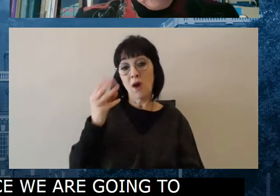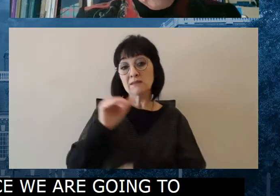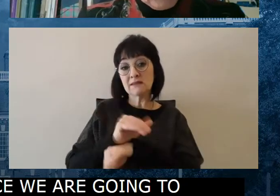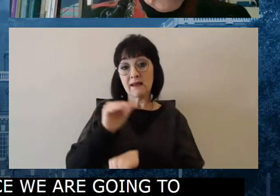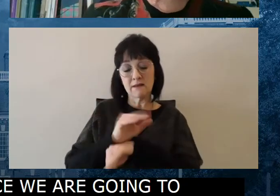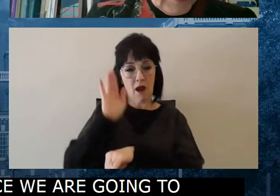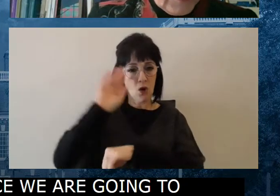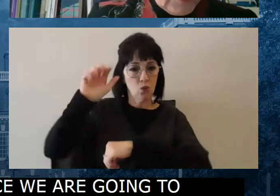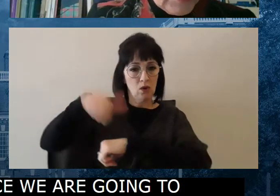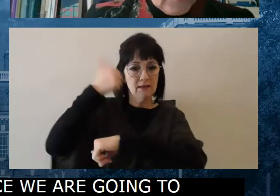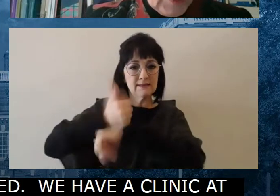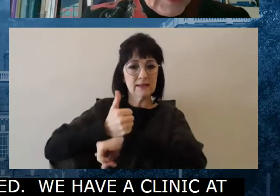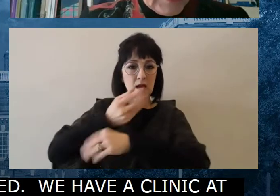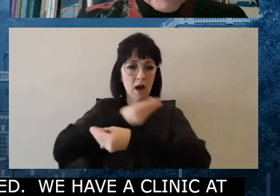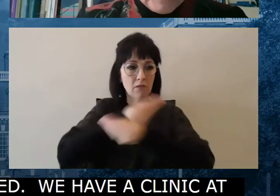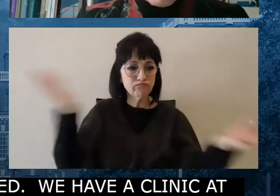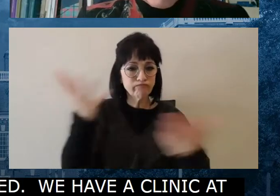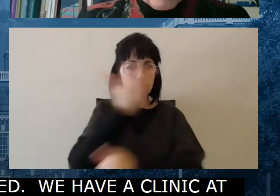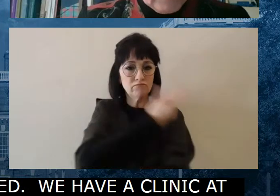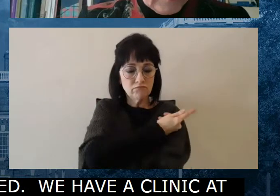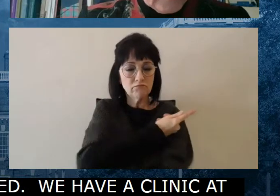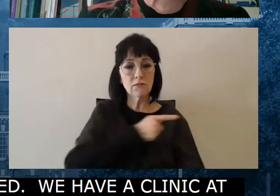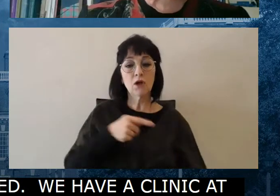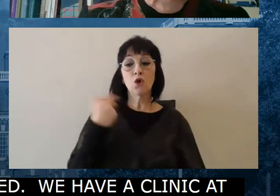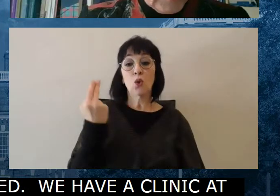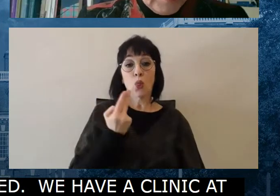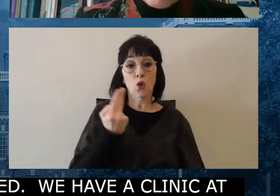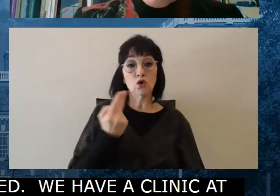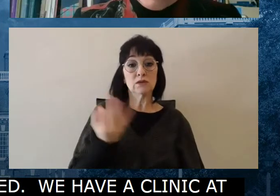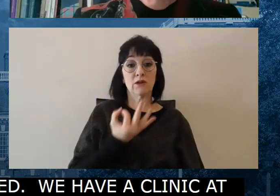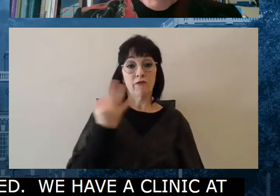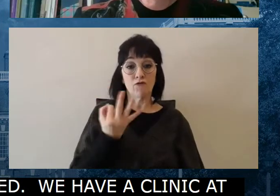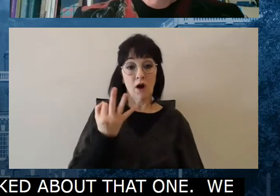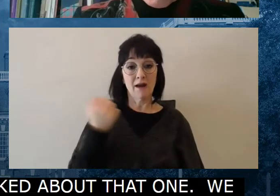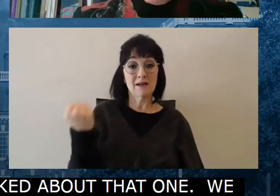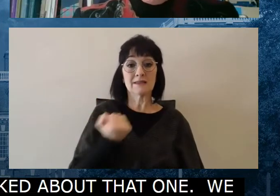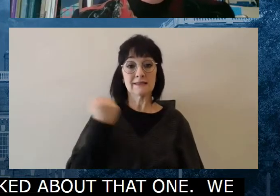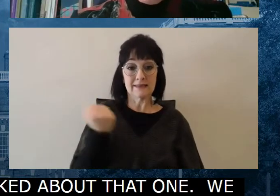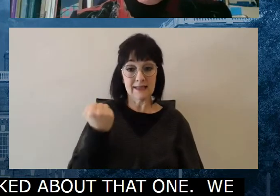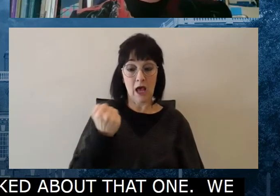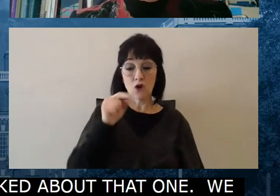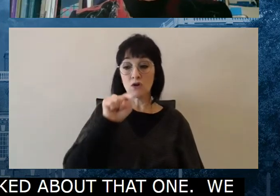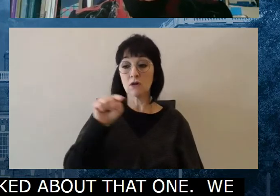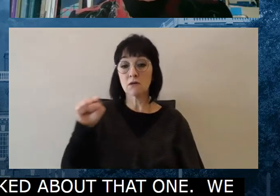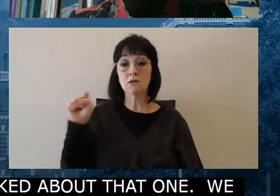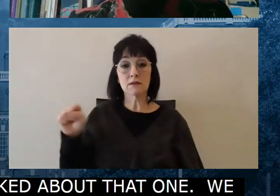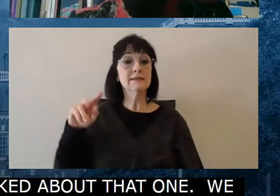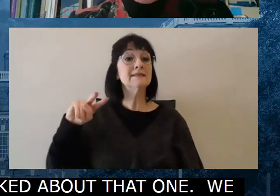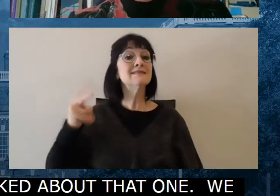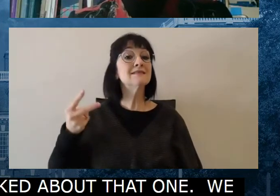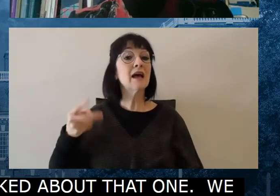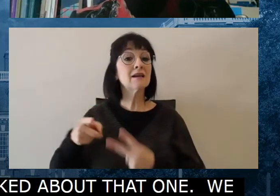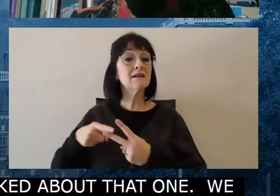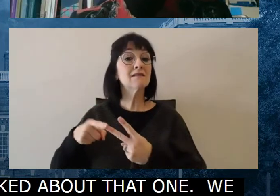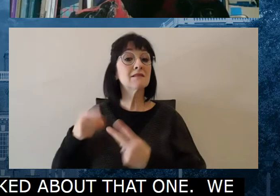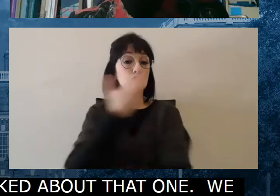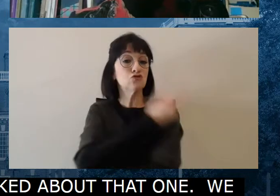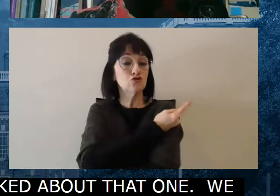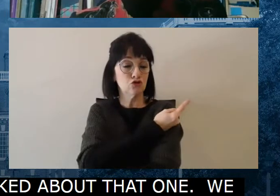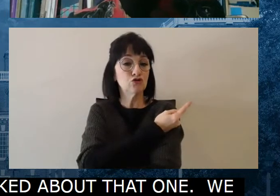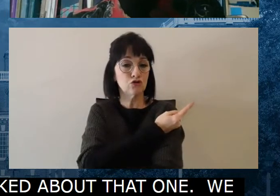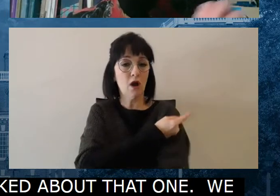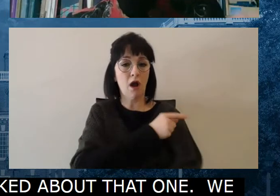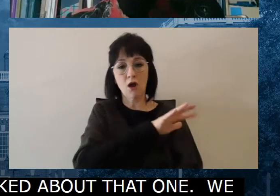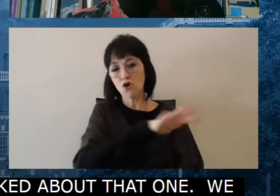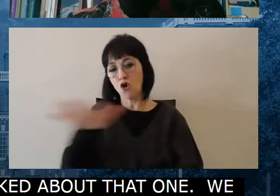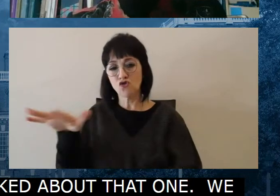We have Thursday, Friday, and Saturday for second shots across the state. And usually it's a county